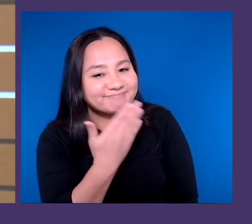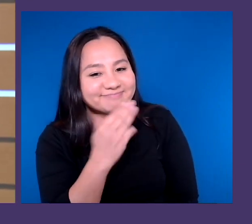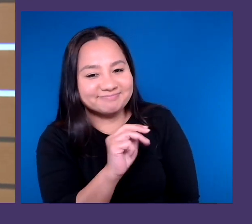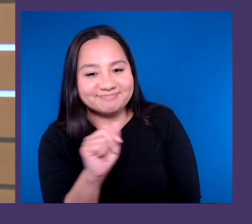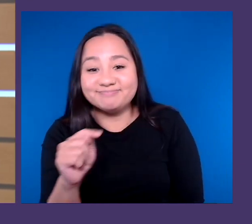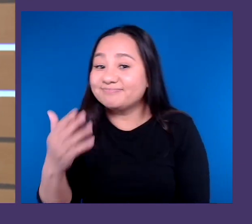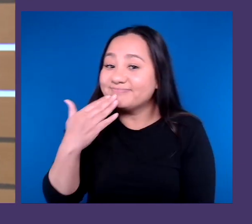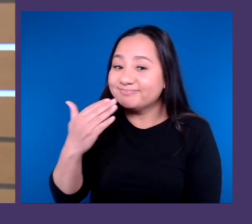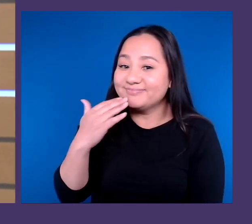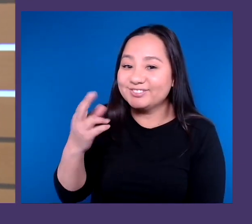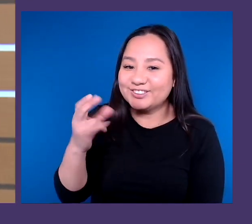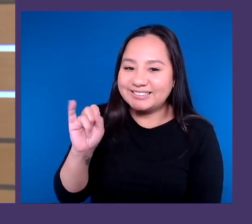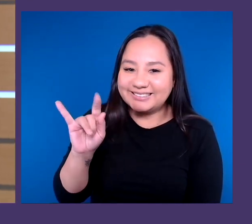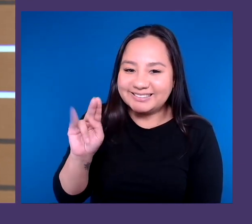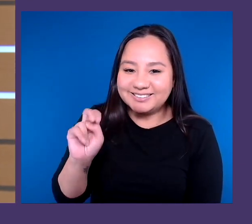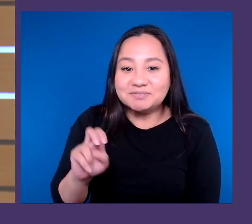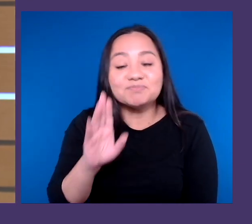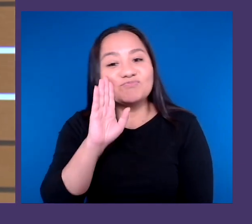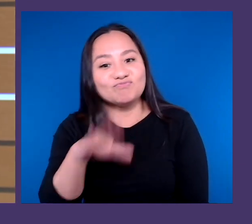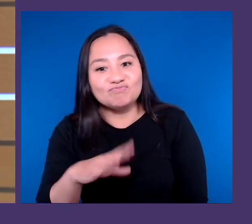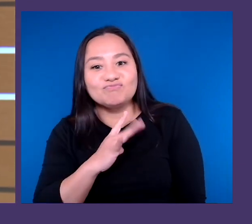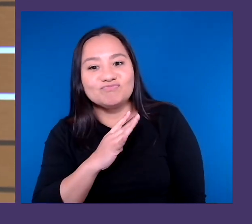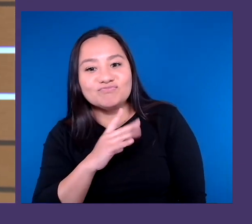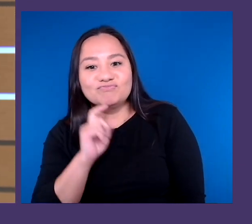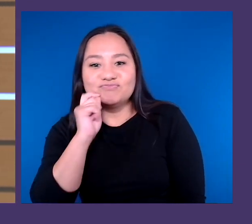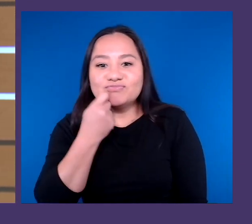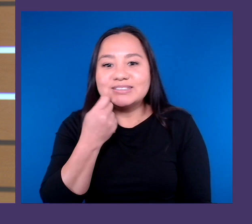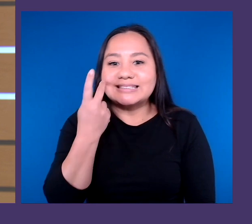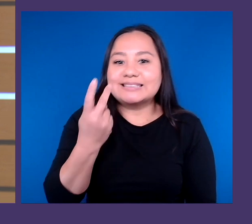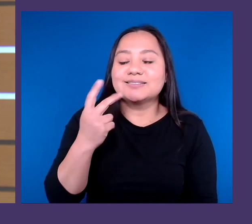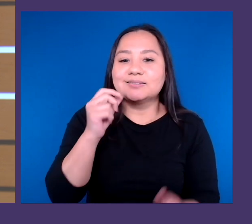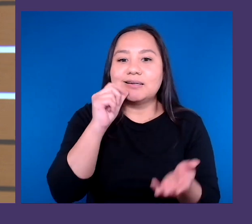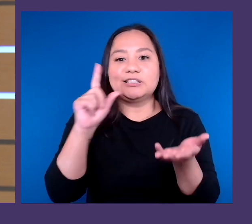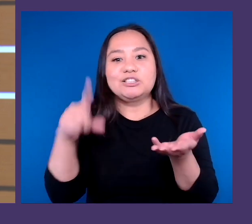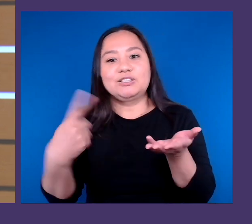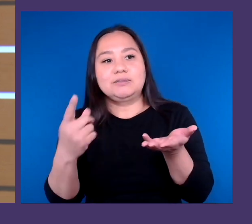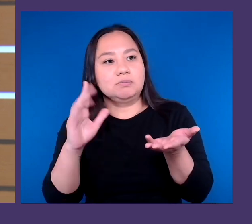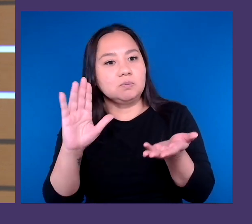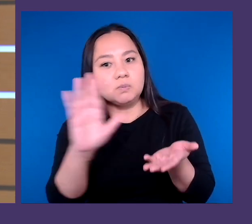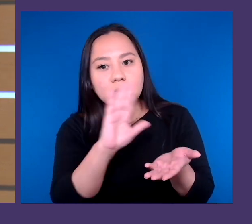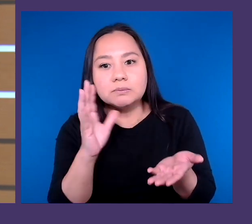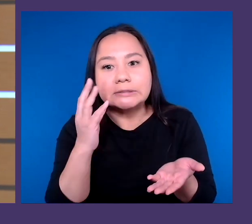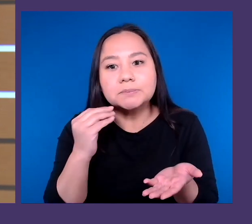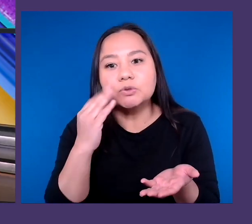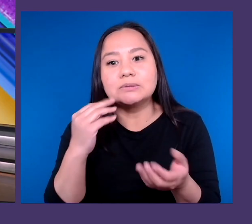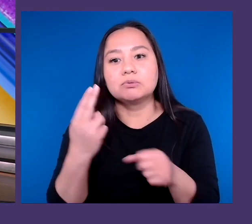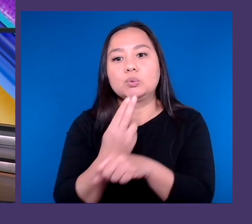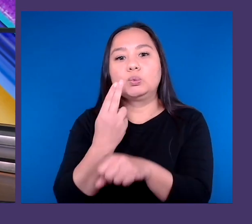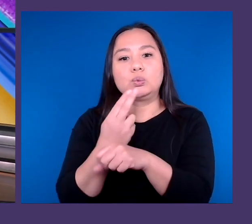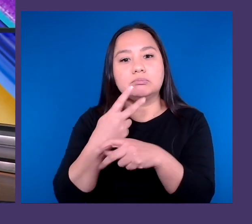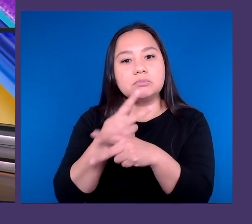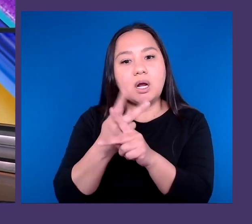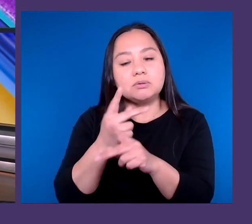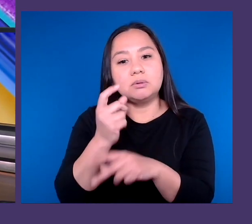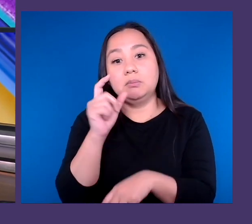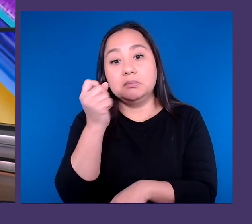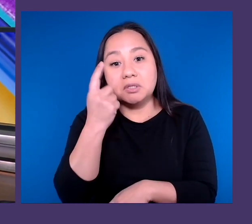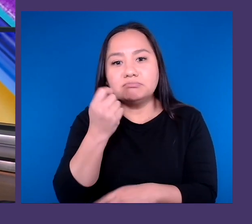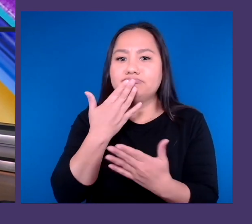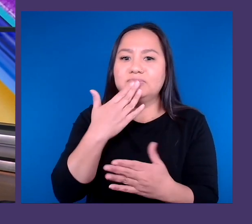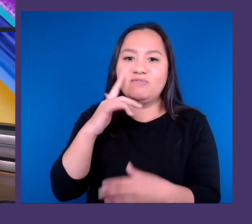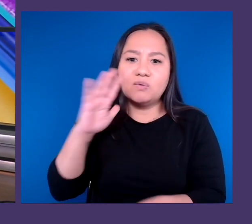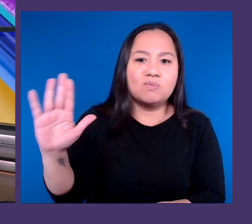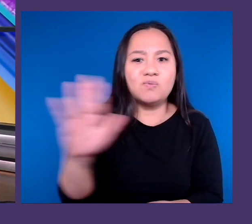It's wonderful to see not just your experiences using the product, but thank you both for all the feedback you've given us in the engineering